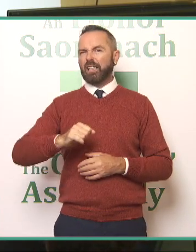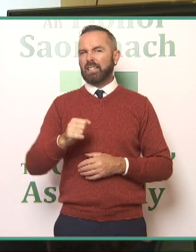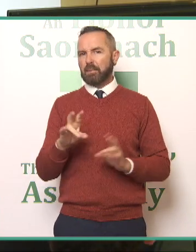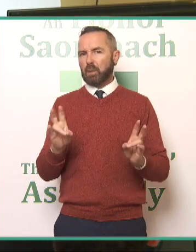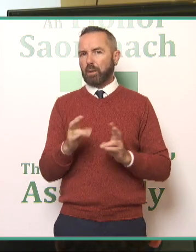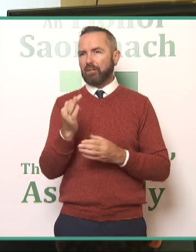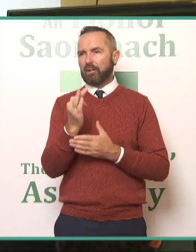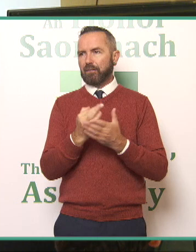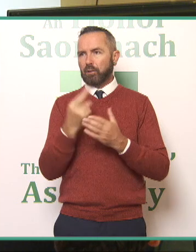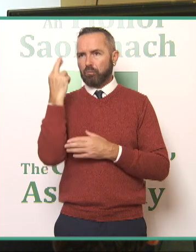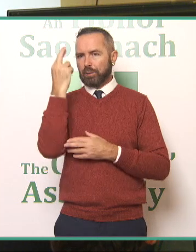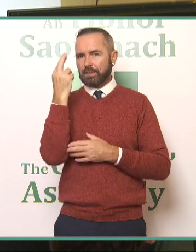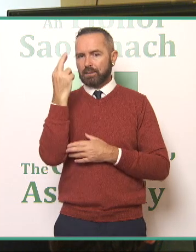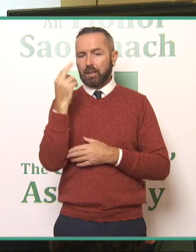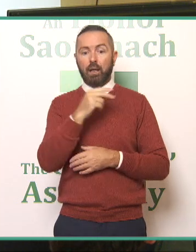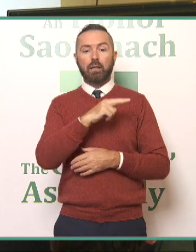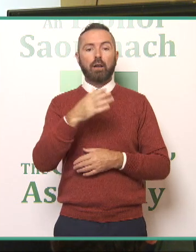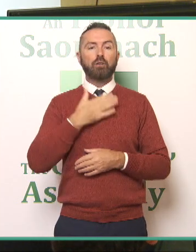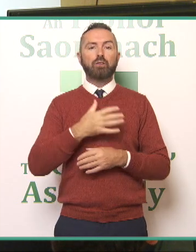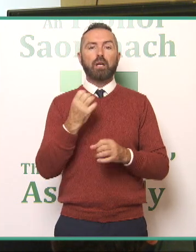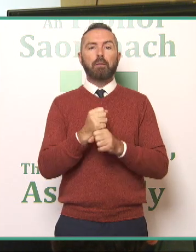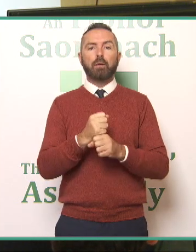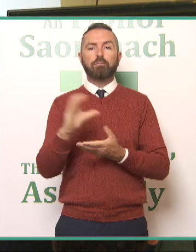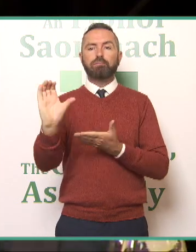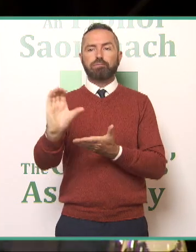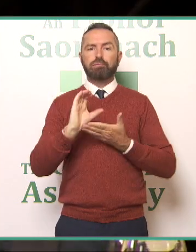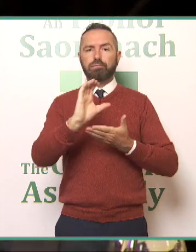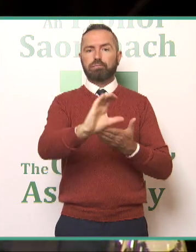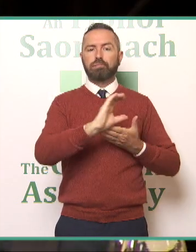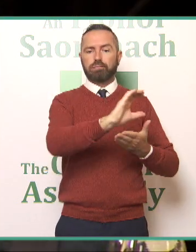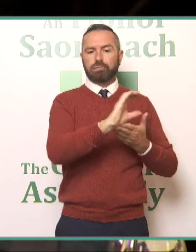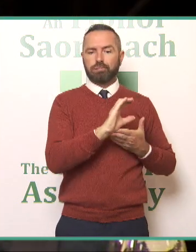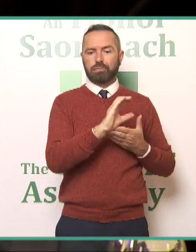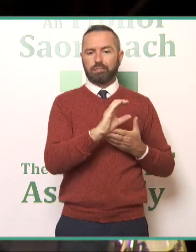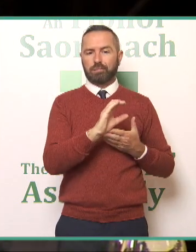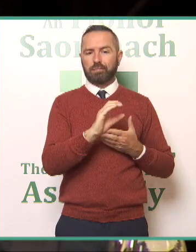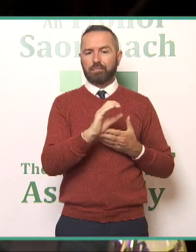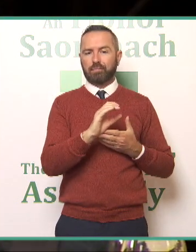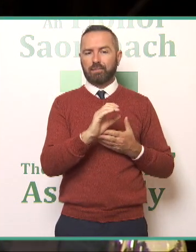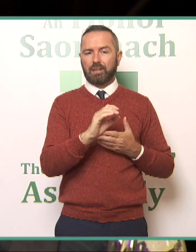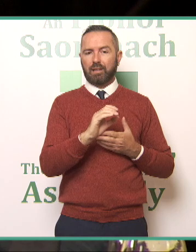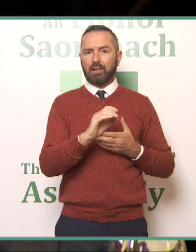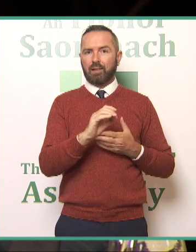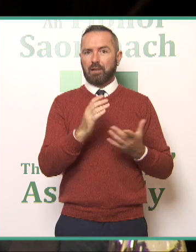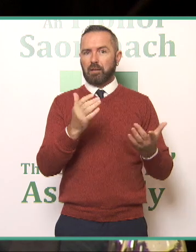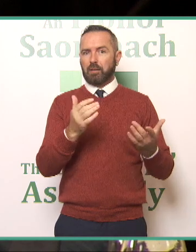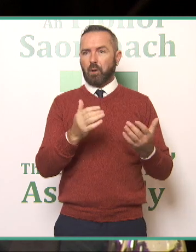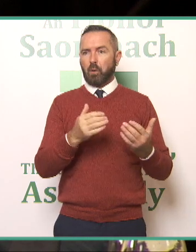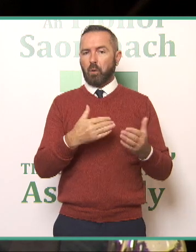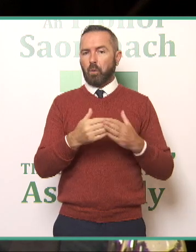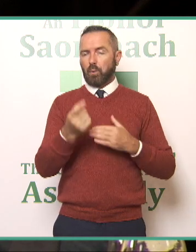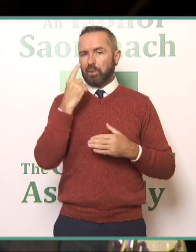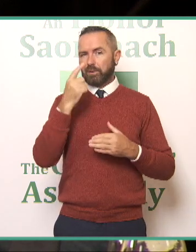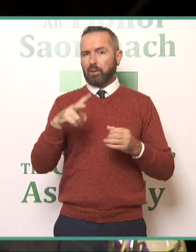Just to say, it's not just about getting more funding. I think there's a danger that the thing that's come out across multiple weekends now